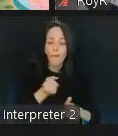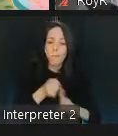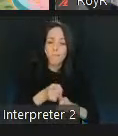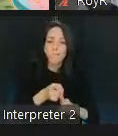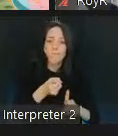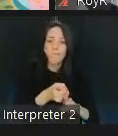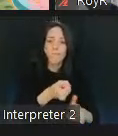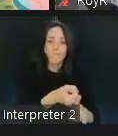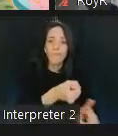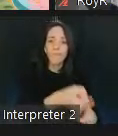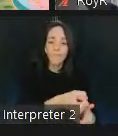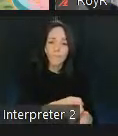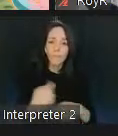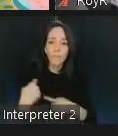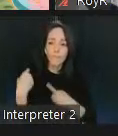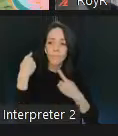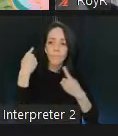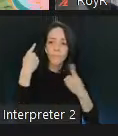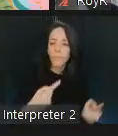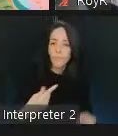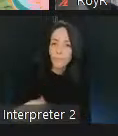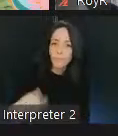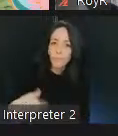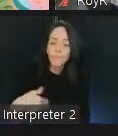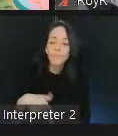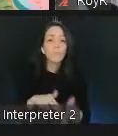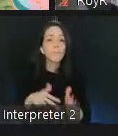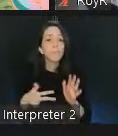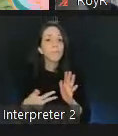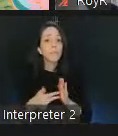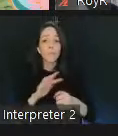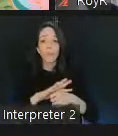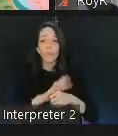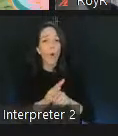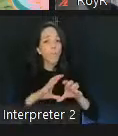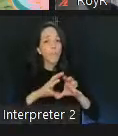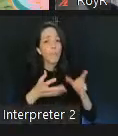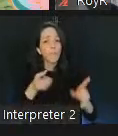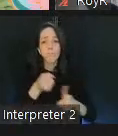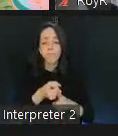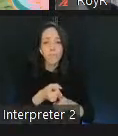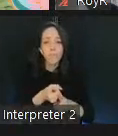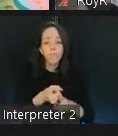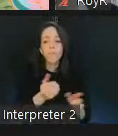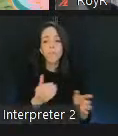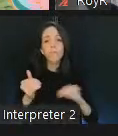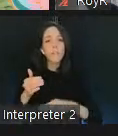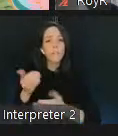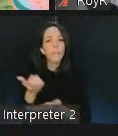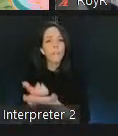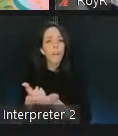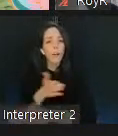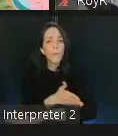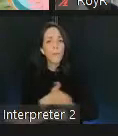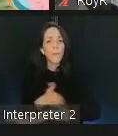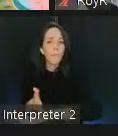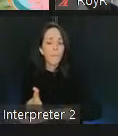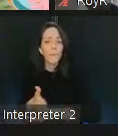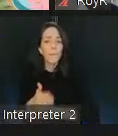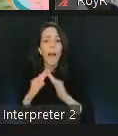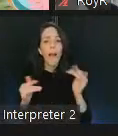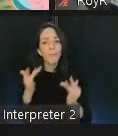in generations. This includes the pandemic, recession, and housing